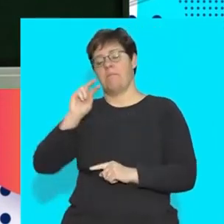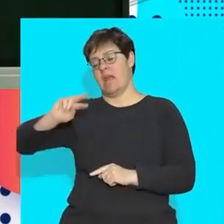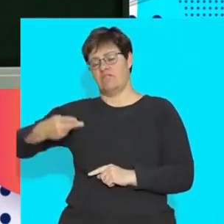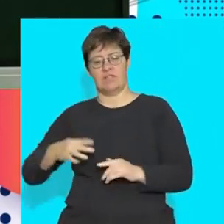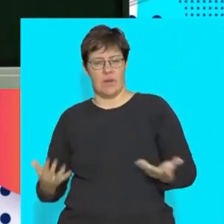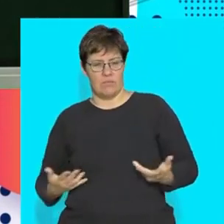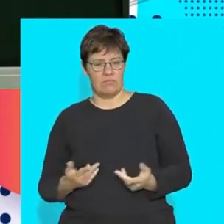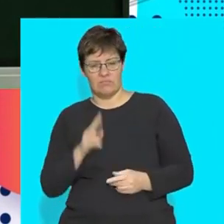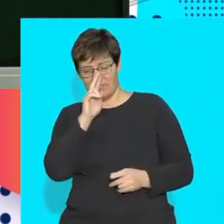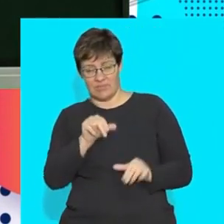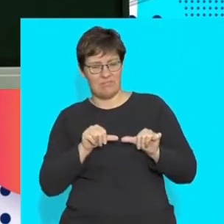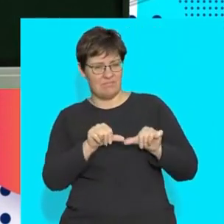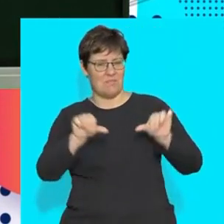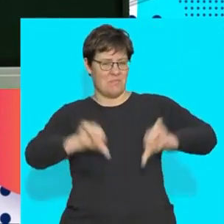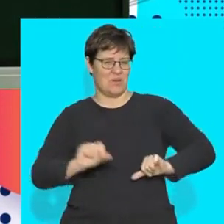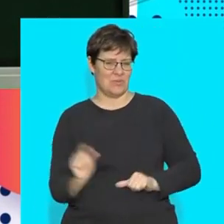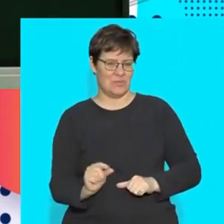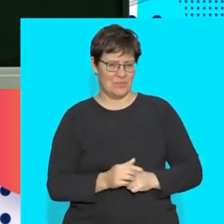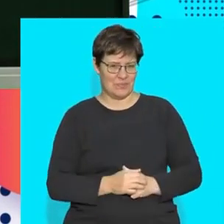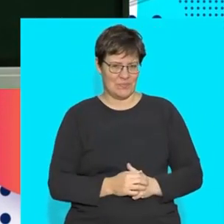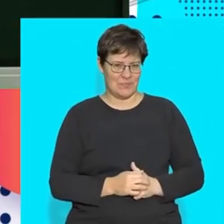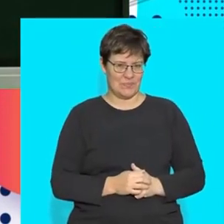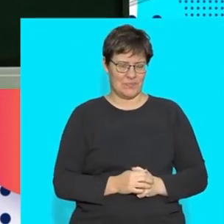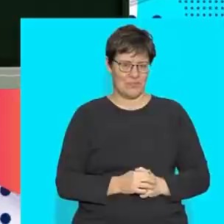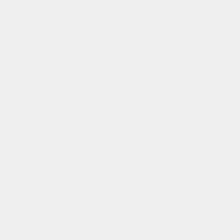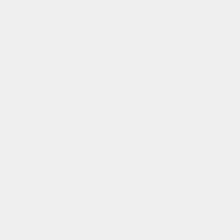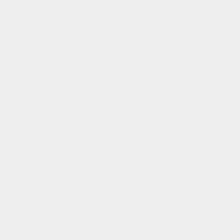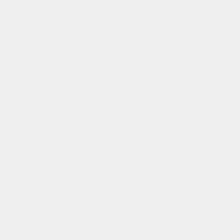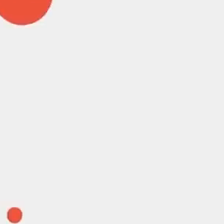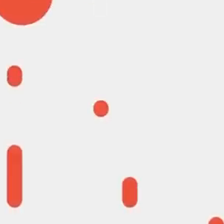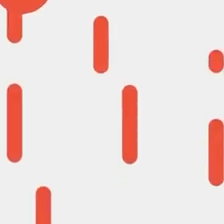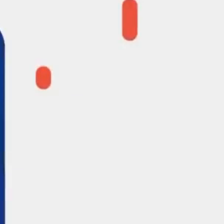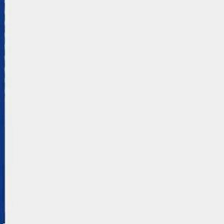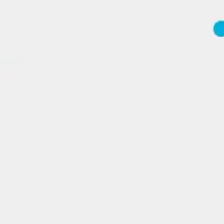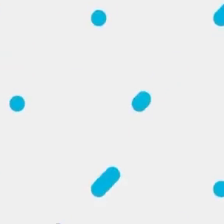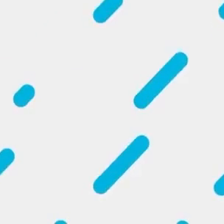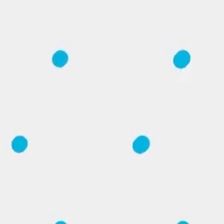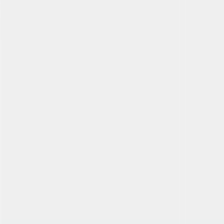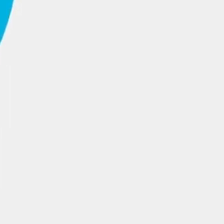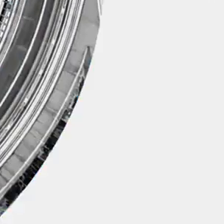my inverse. Please stay tuned. I'll be back just now.